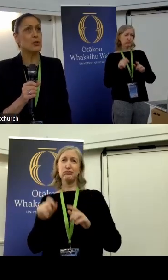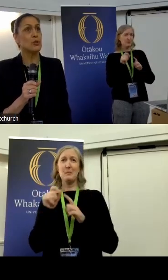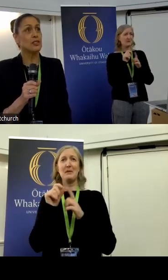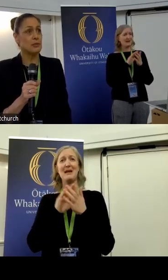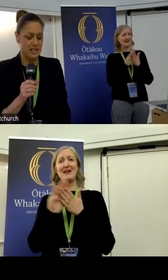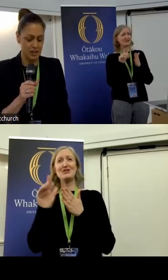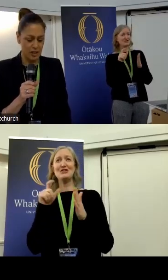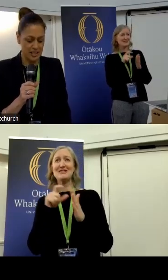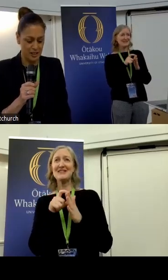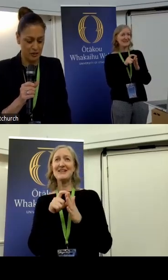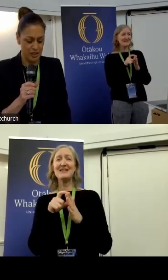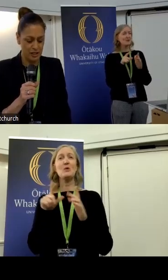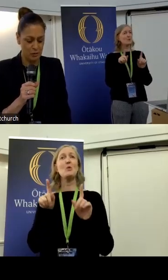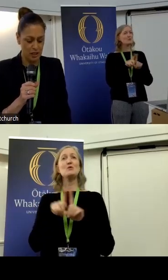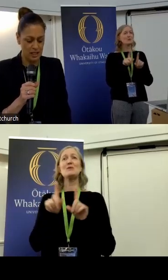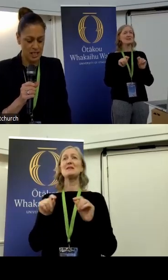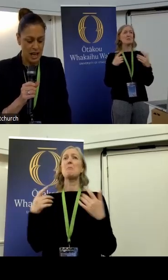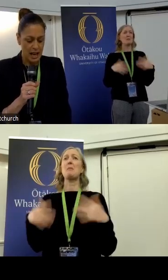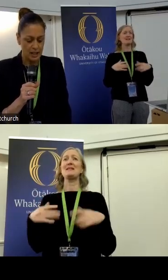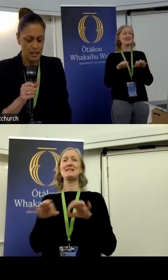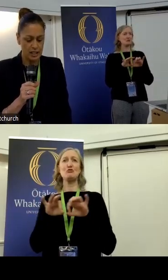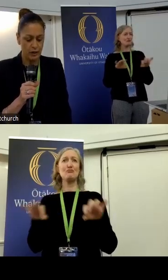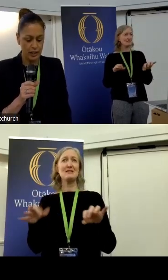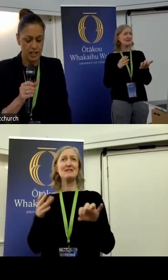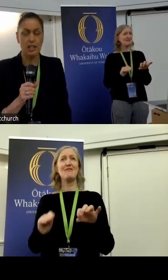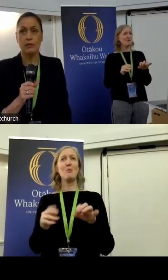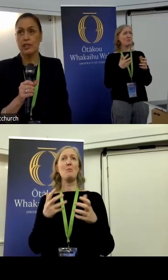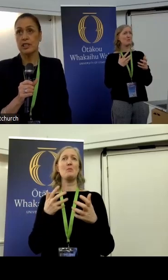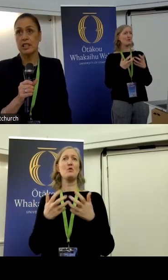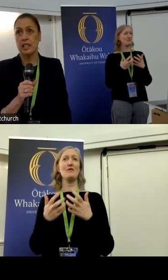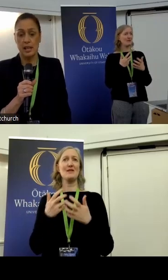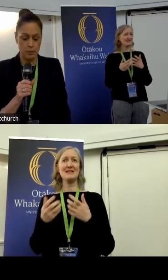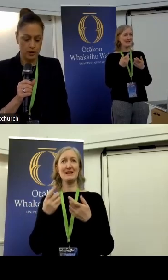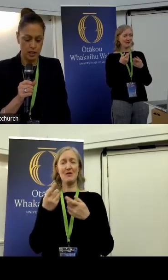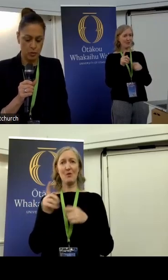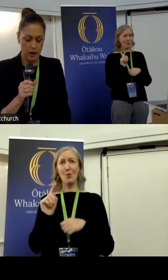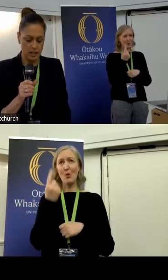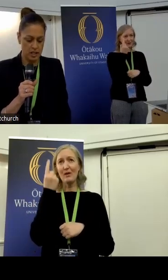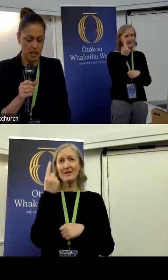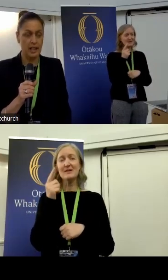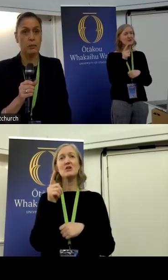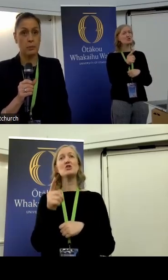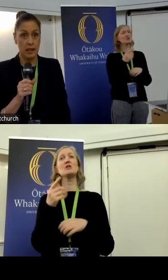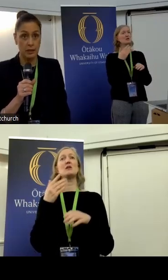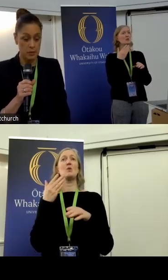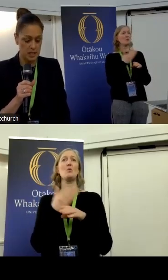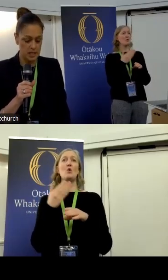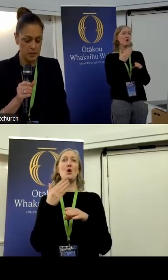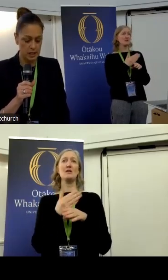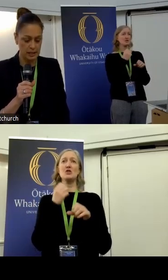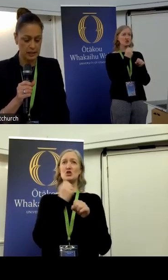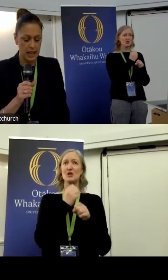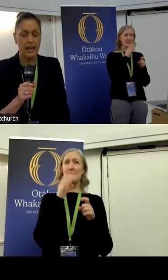And she did all those amazing degrees at the University of Auckland. She is vocationally registered as both a general practitioner and a public health